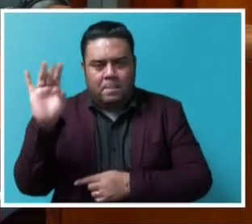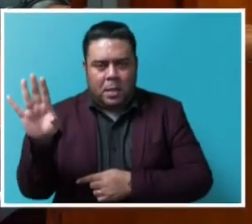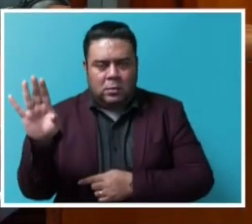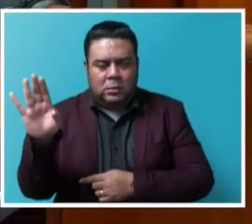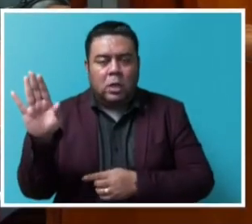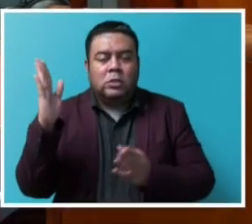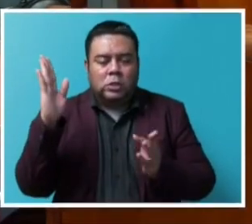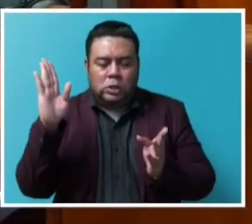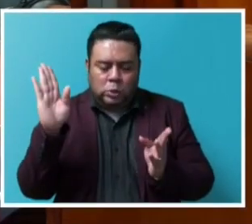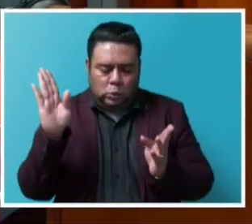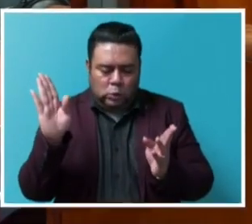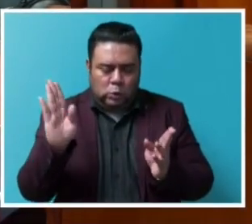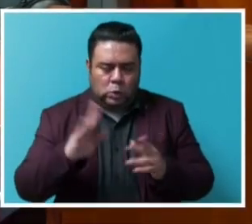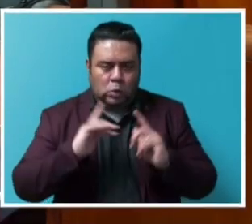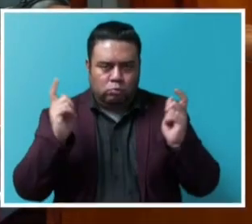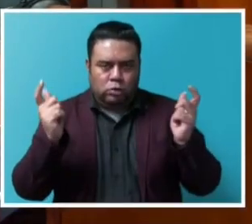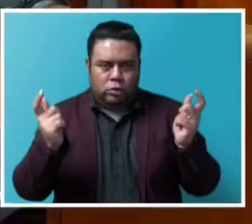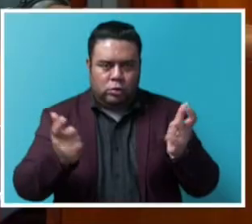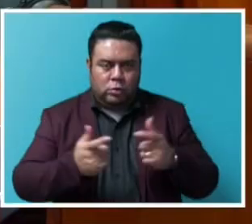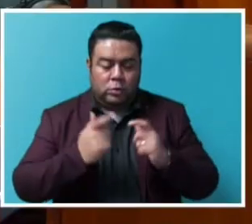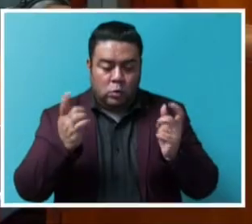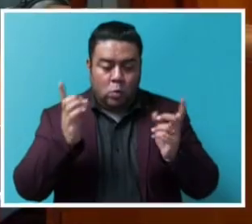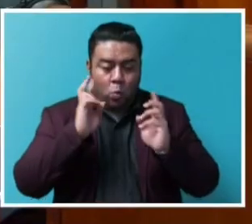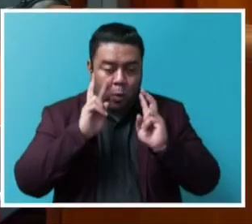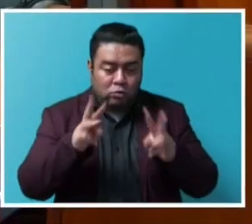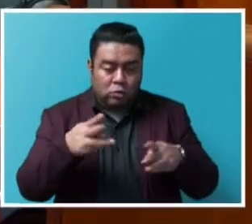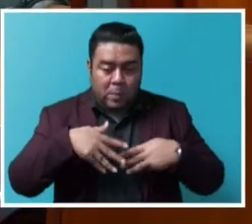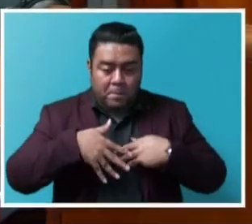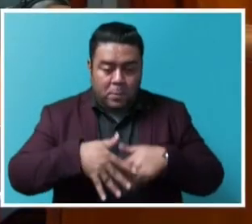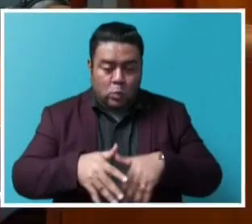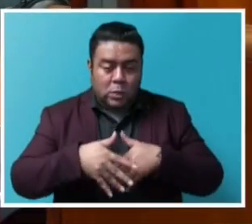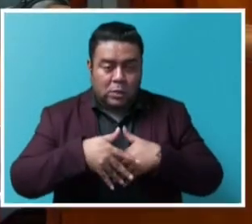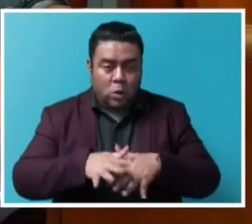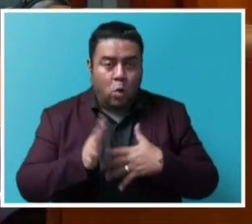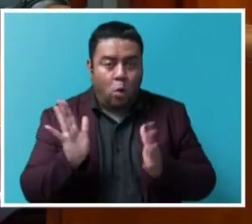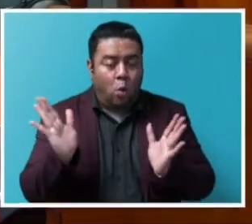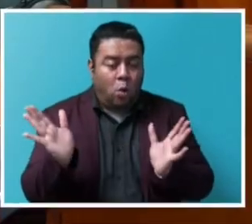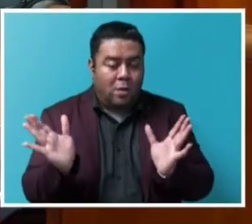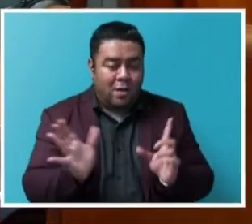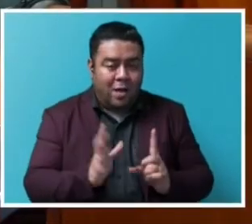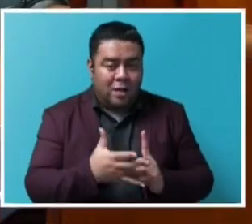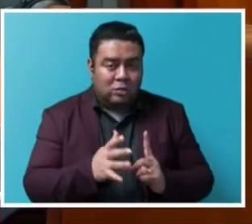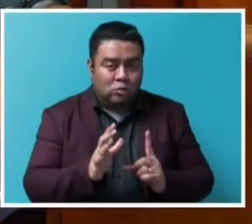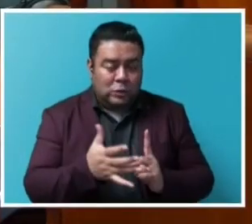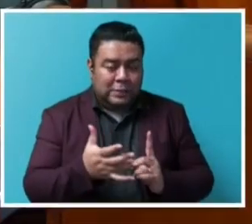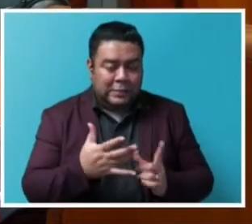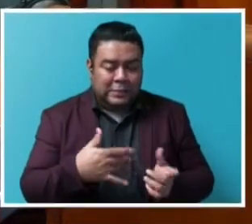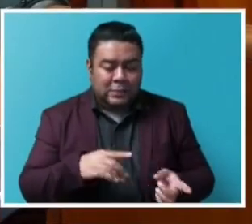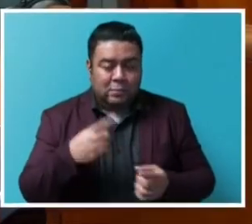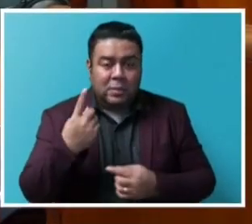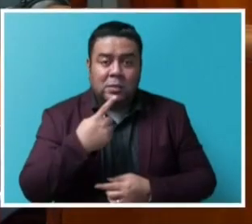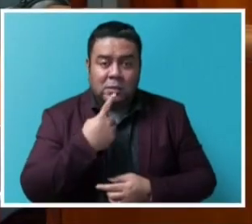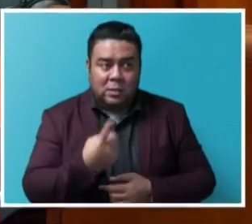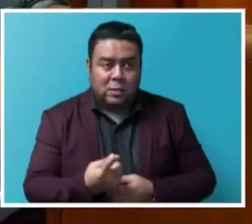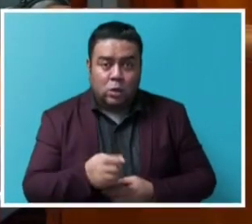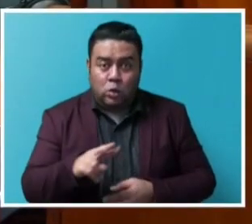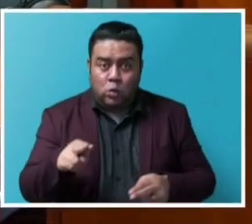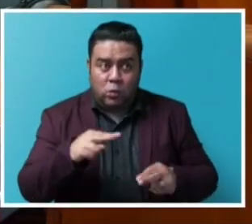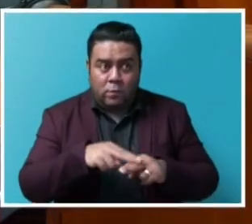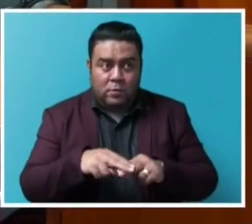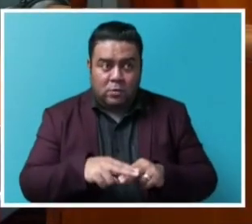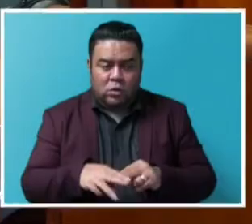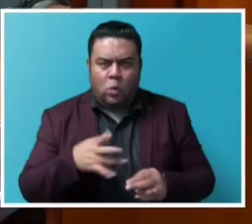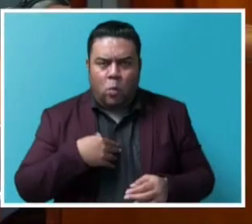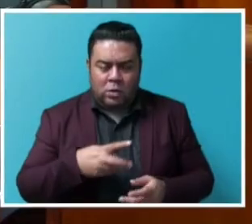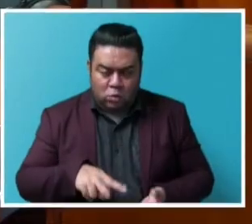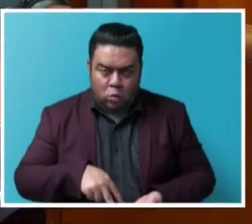celebration. And while watching the parade and all the cultural displays on that day, remarked, "You Fijians walk so tall